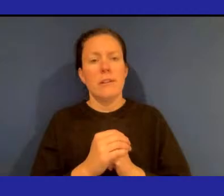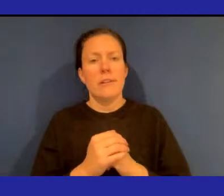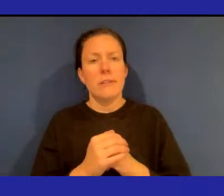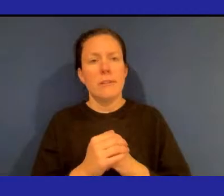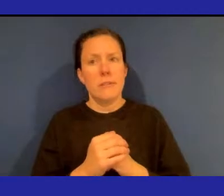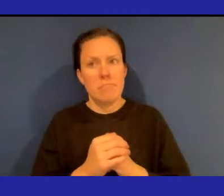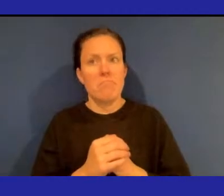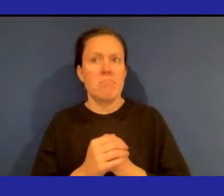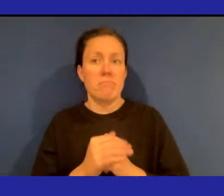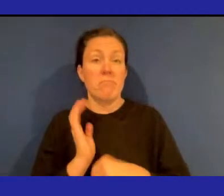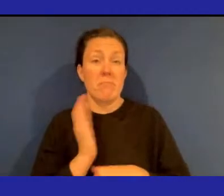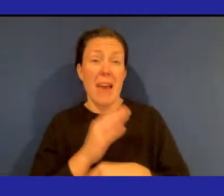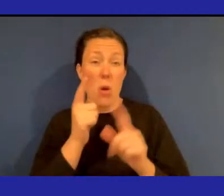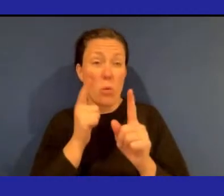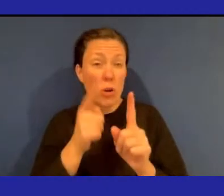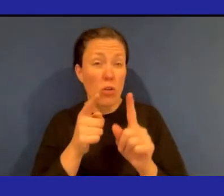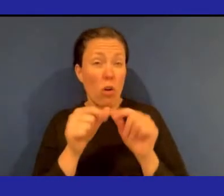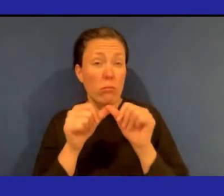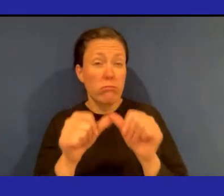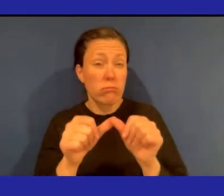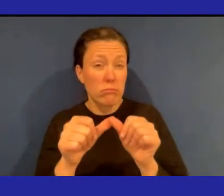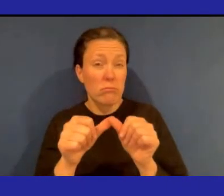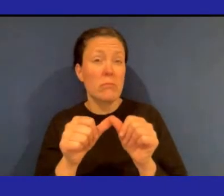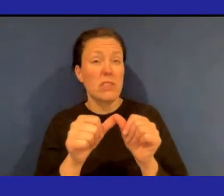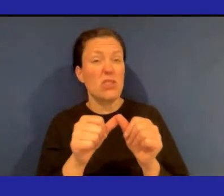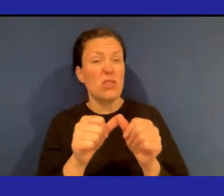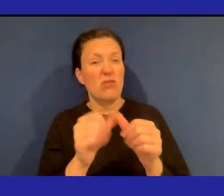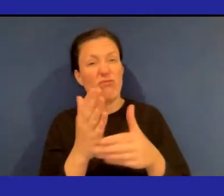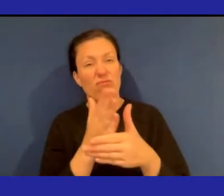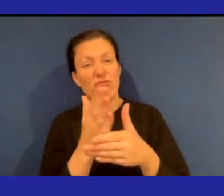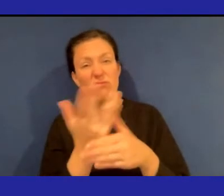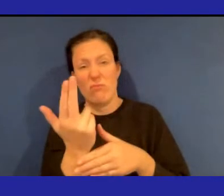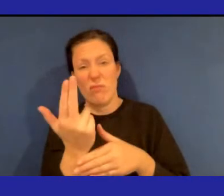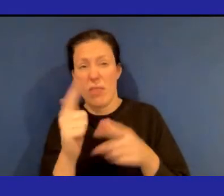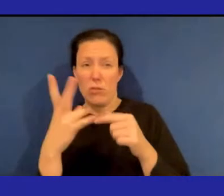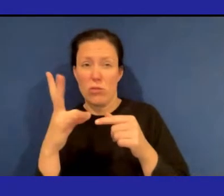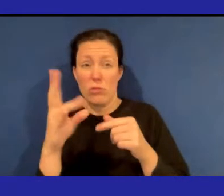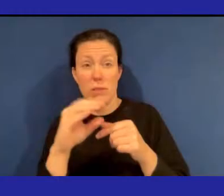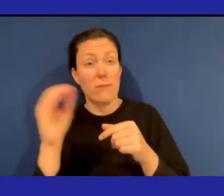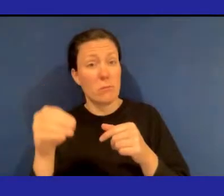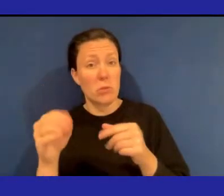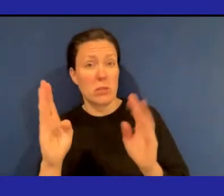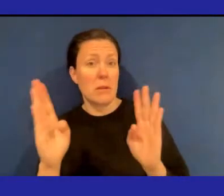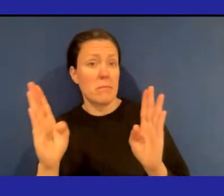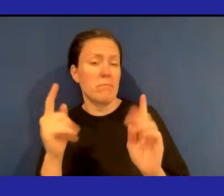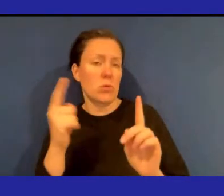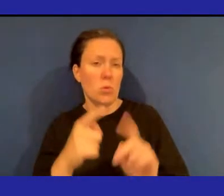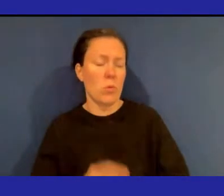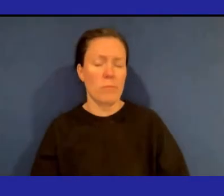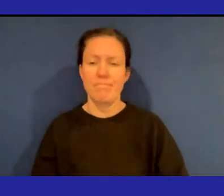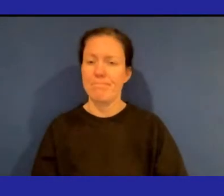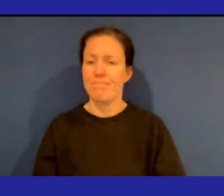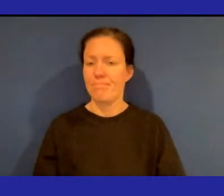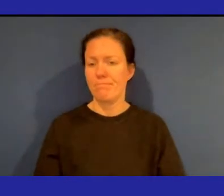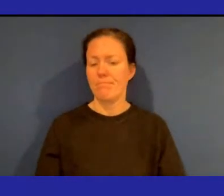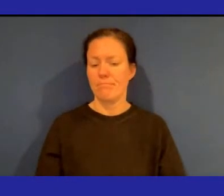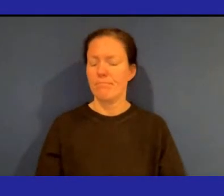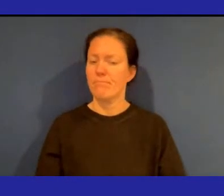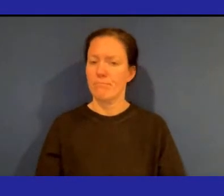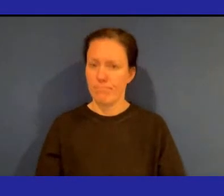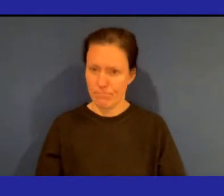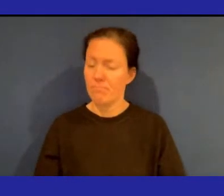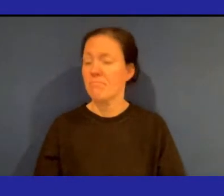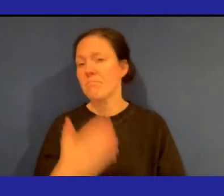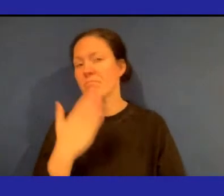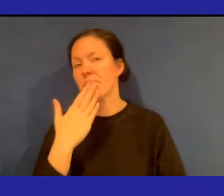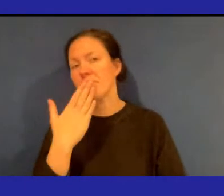goal to remain in the 13 to 17% window. Great, thank you. Thank you. And just let me say, keep